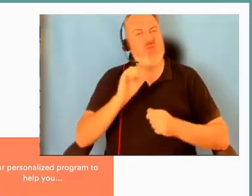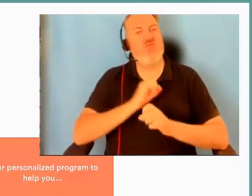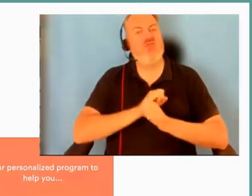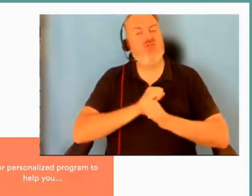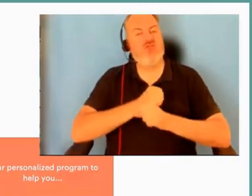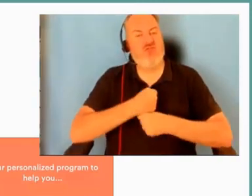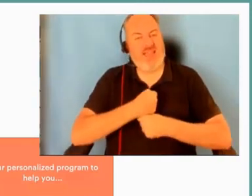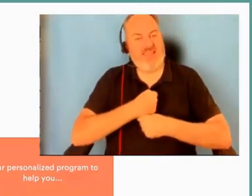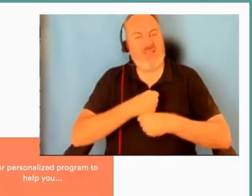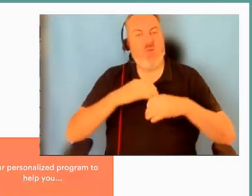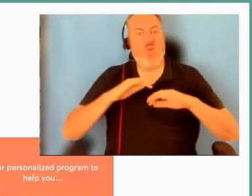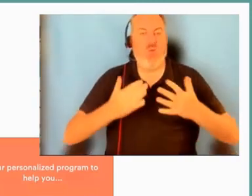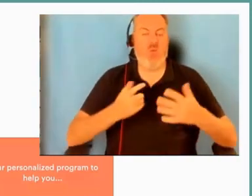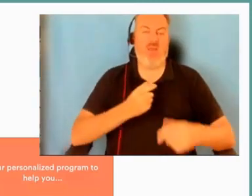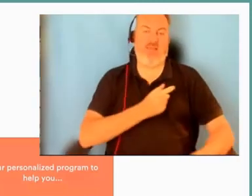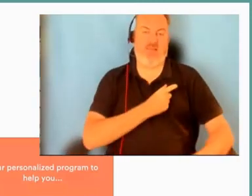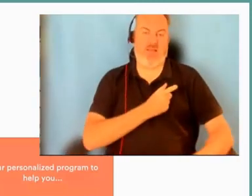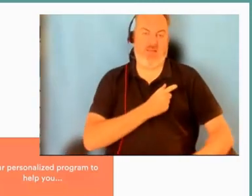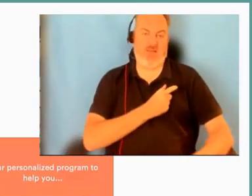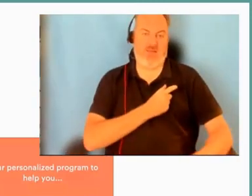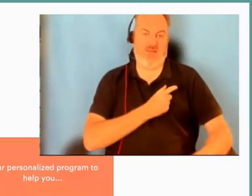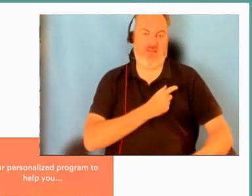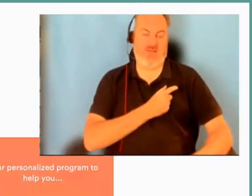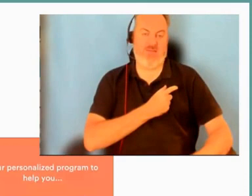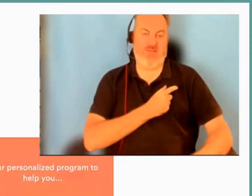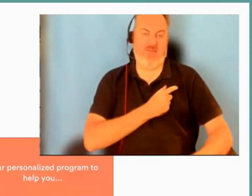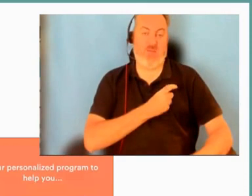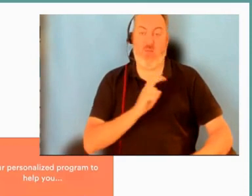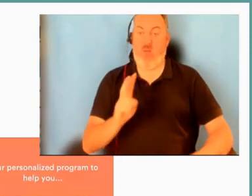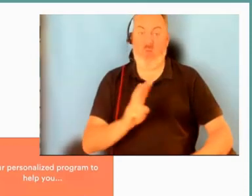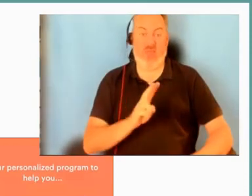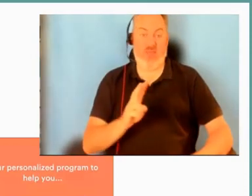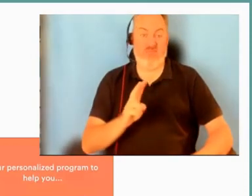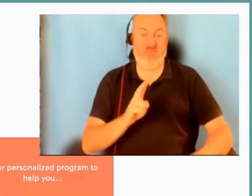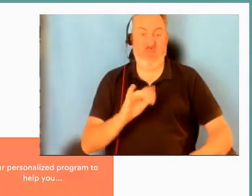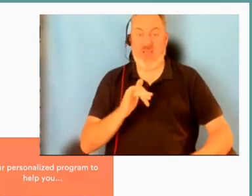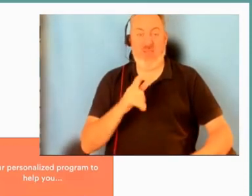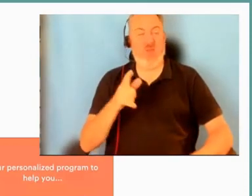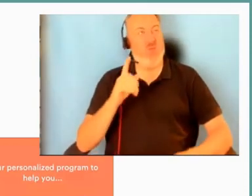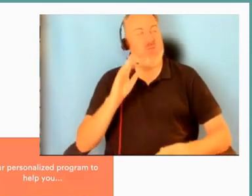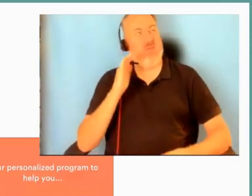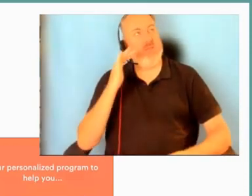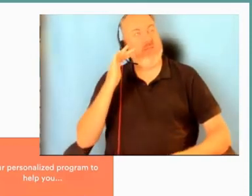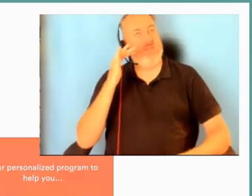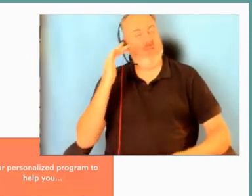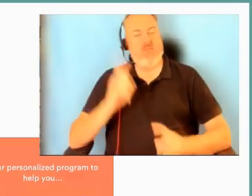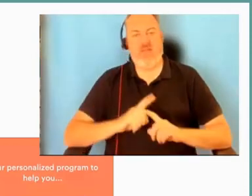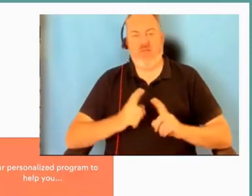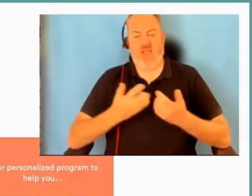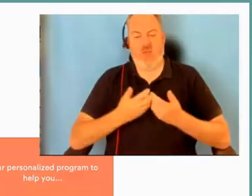your anxiety. So it could be something that you physically do or something that you mentally do to manage